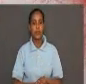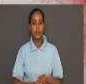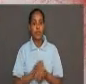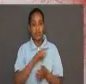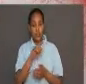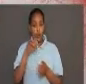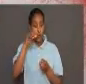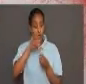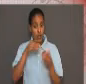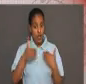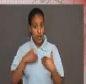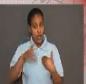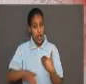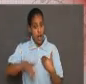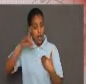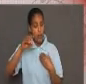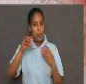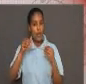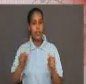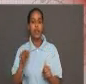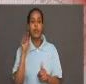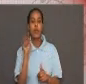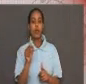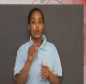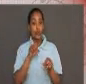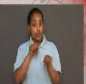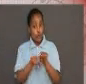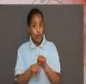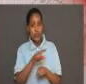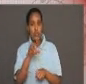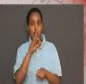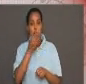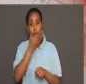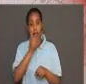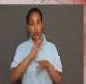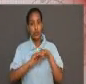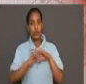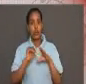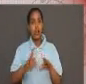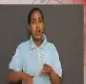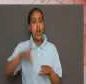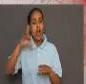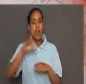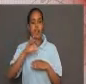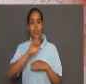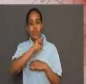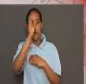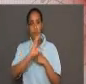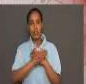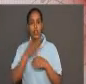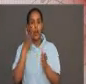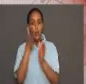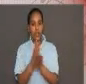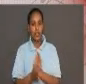They also have a higher melting point, so they are better suited to high-temperature